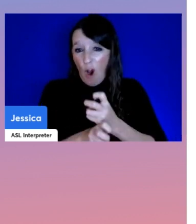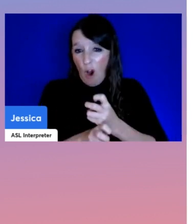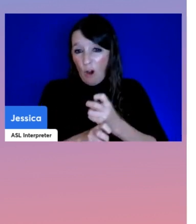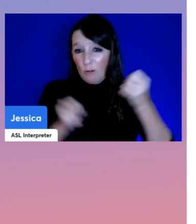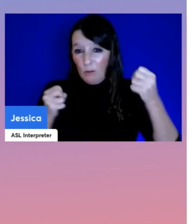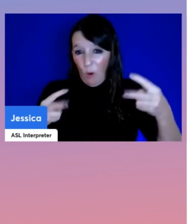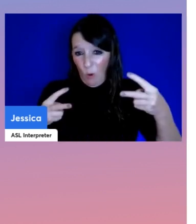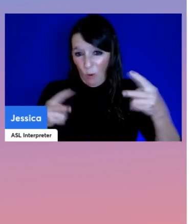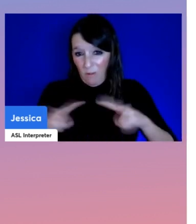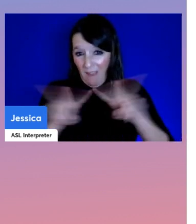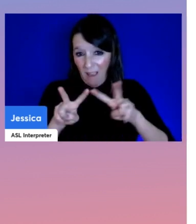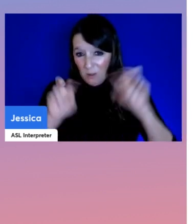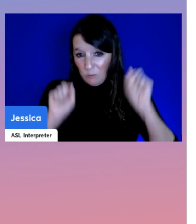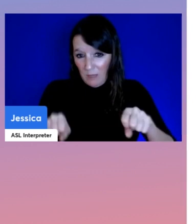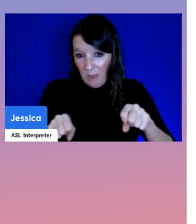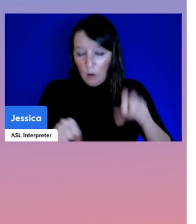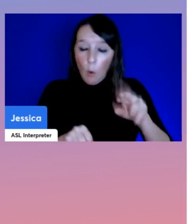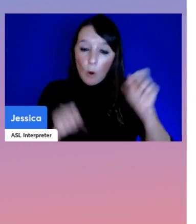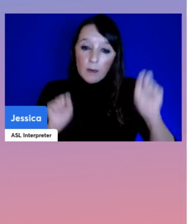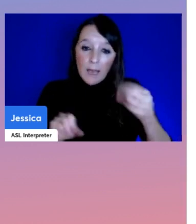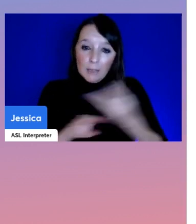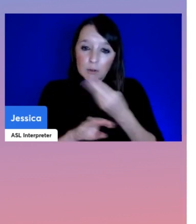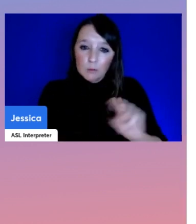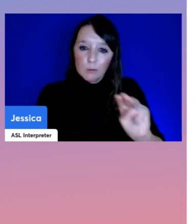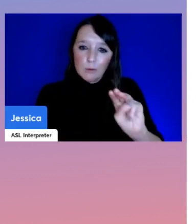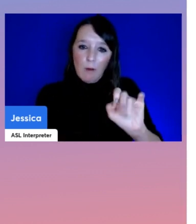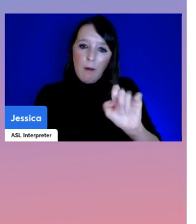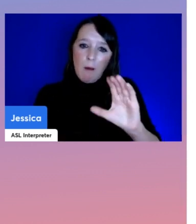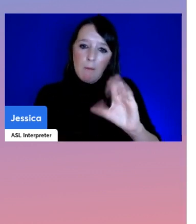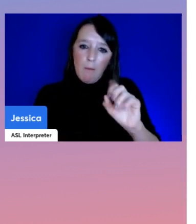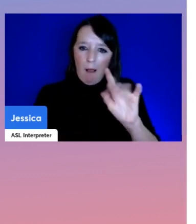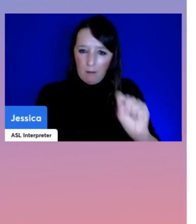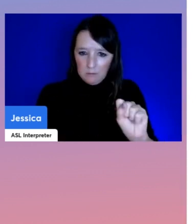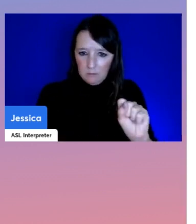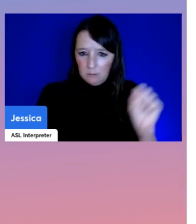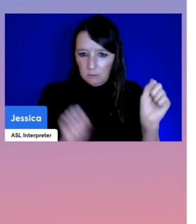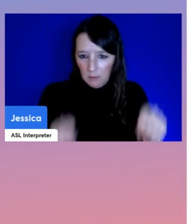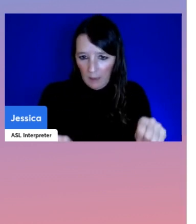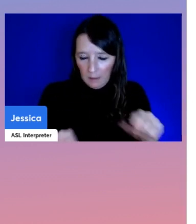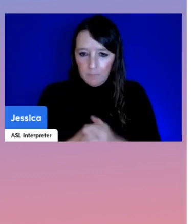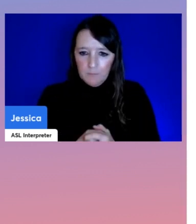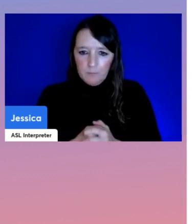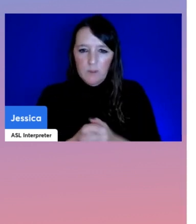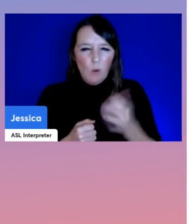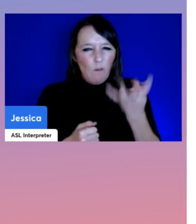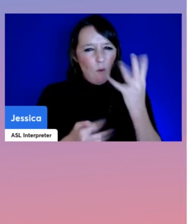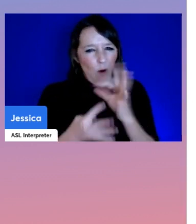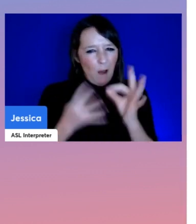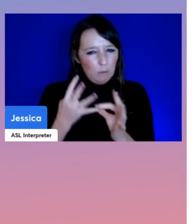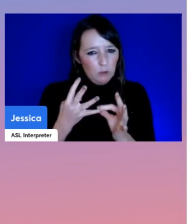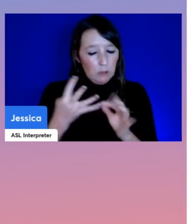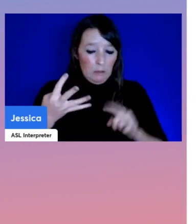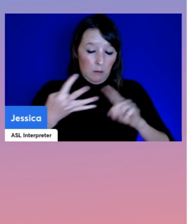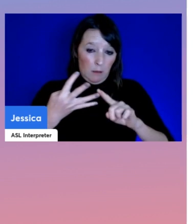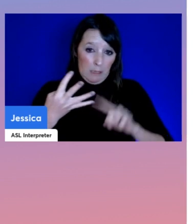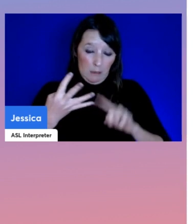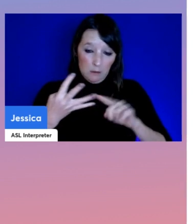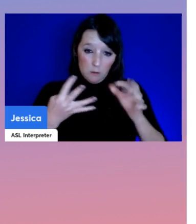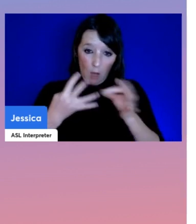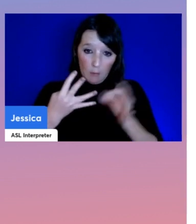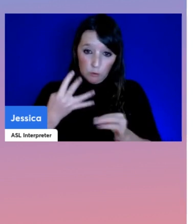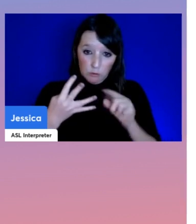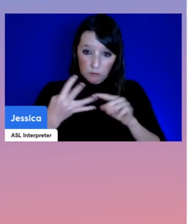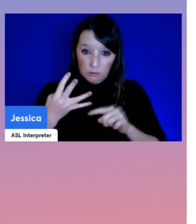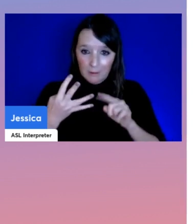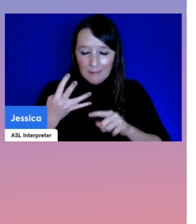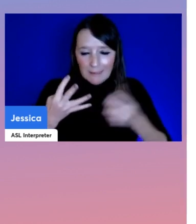use mocks starting in Terraform 1.7. The problem with the last two options are that it might not be possible